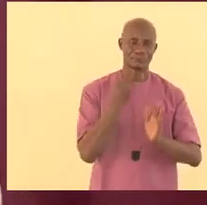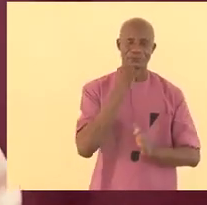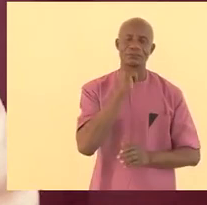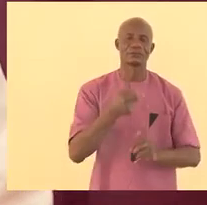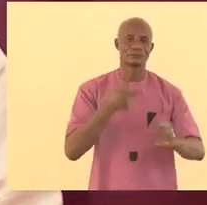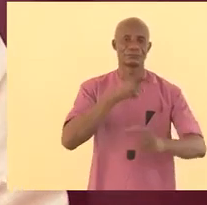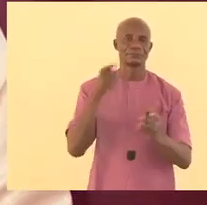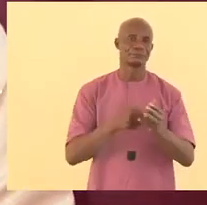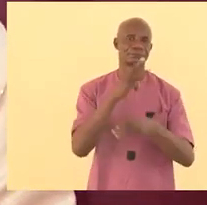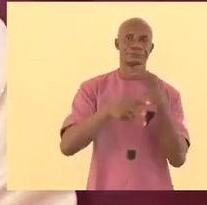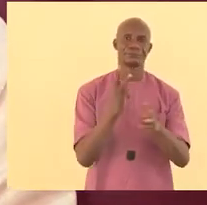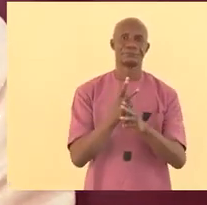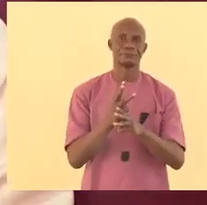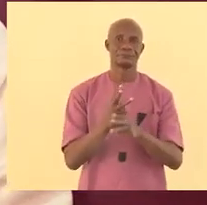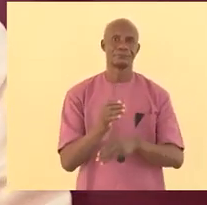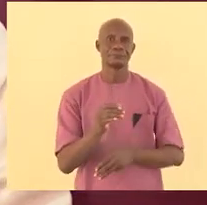this world."